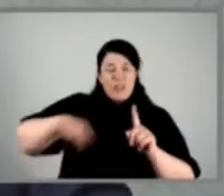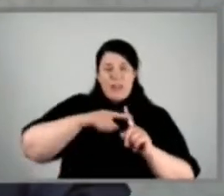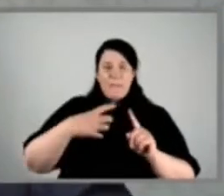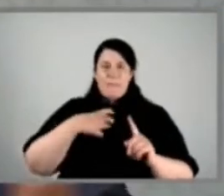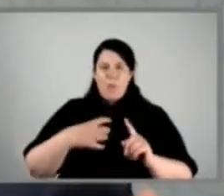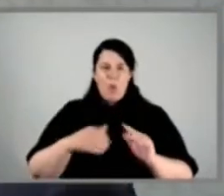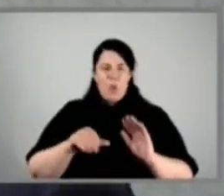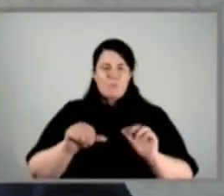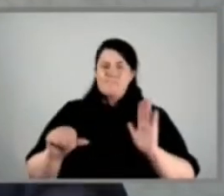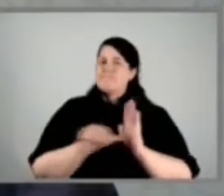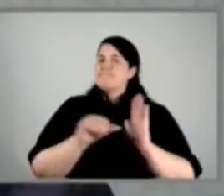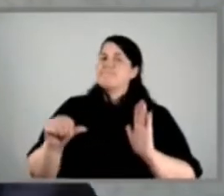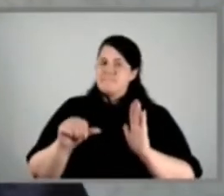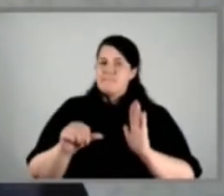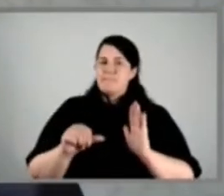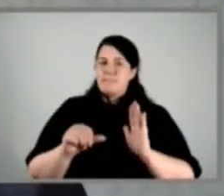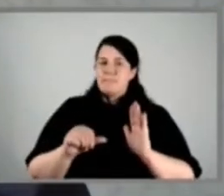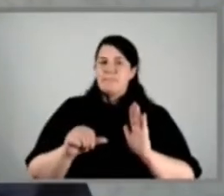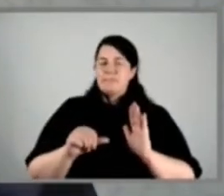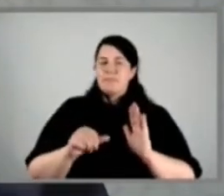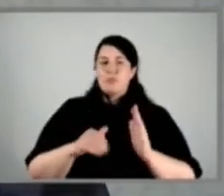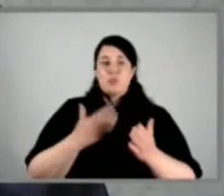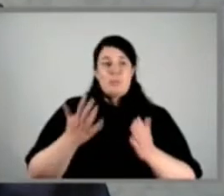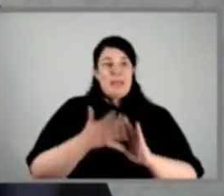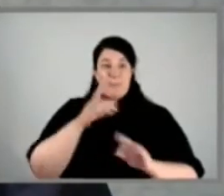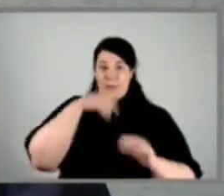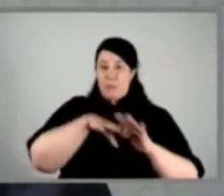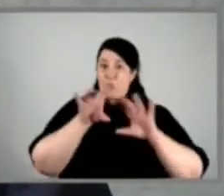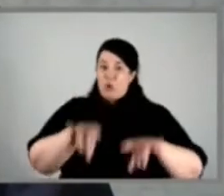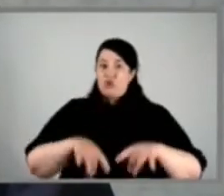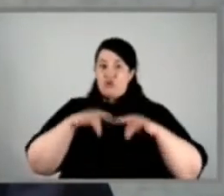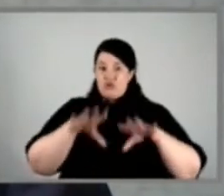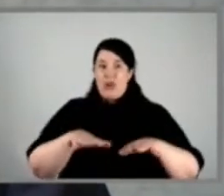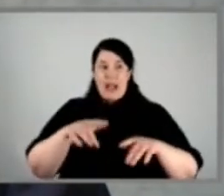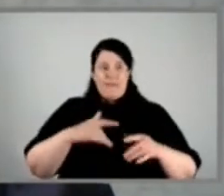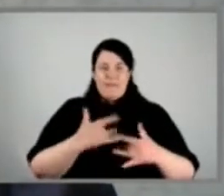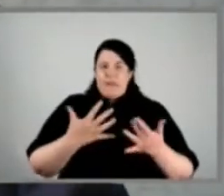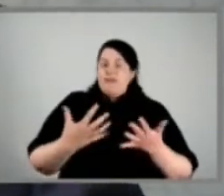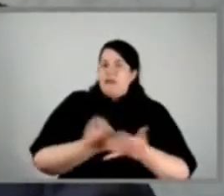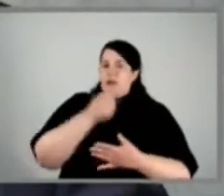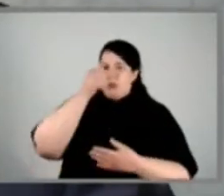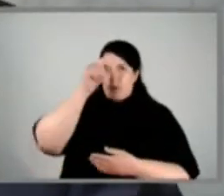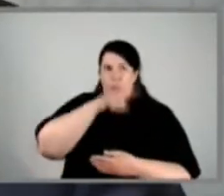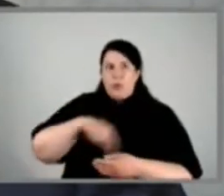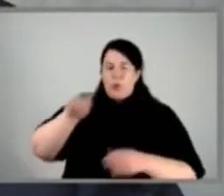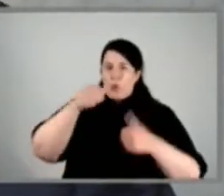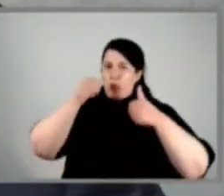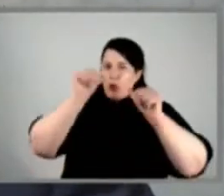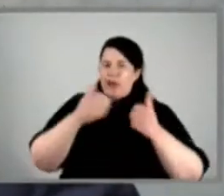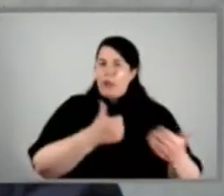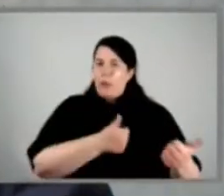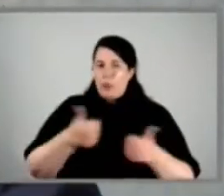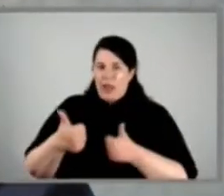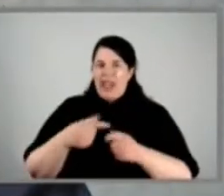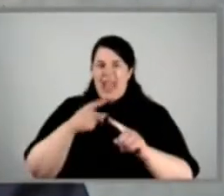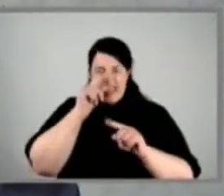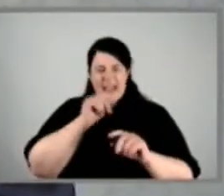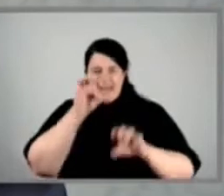the other states and territories to evaluate the performance of each state and territory, and they're listed in the review, of